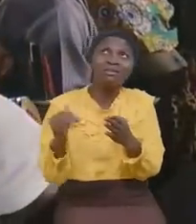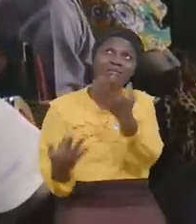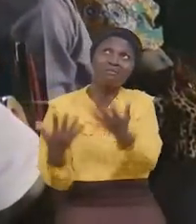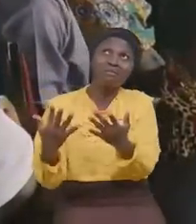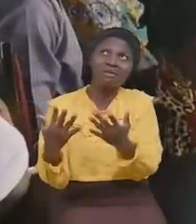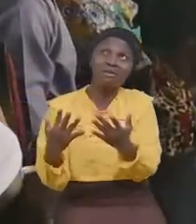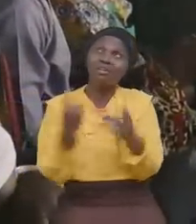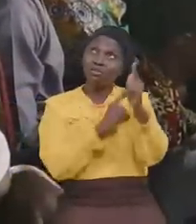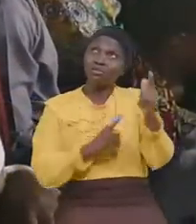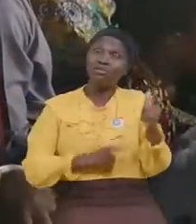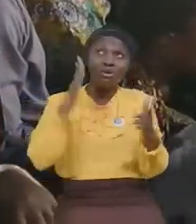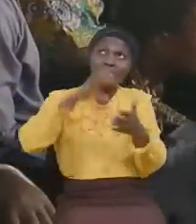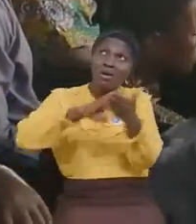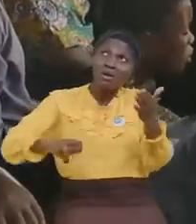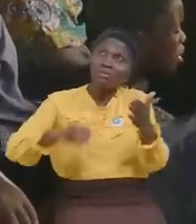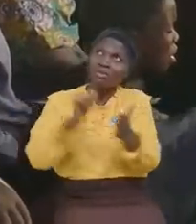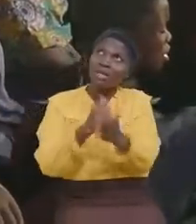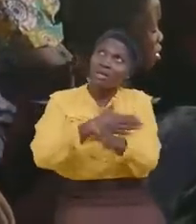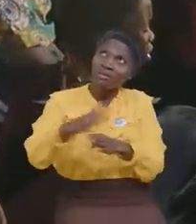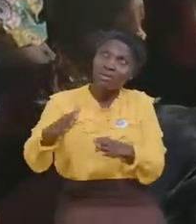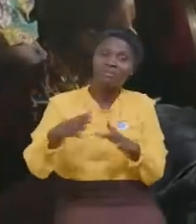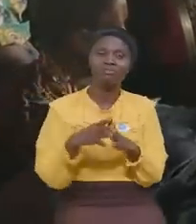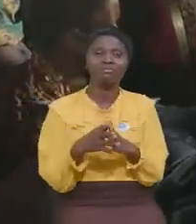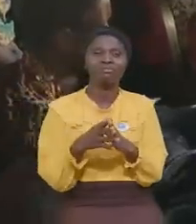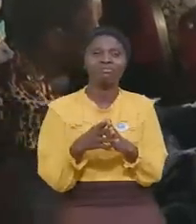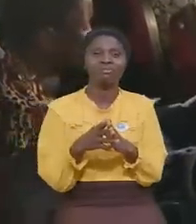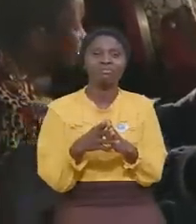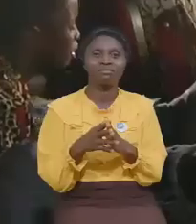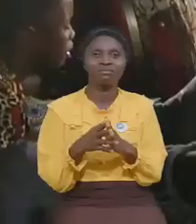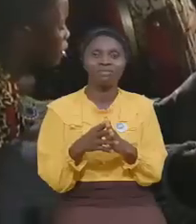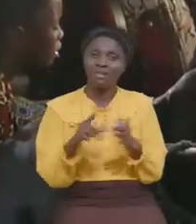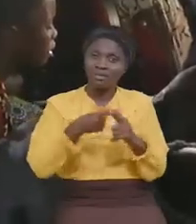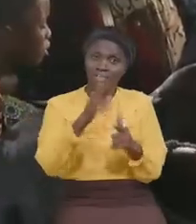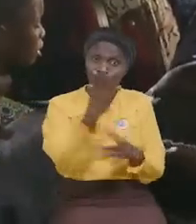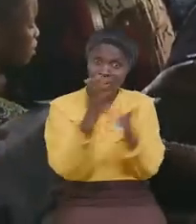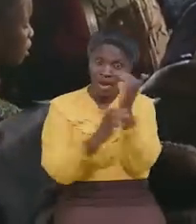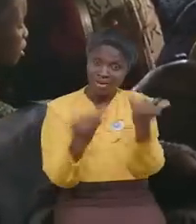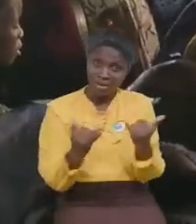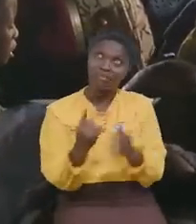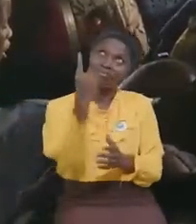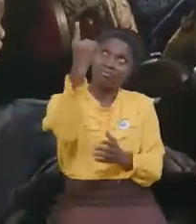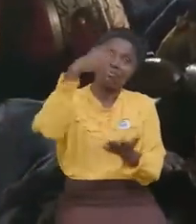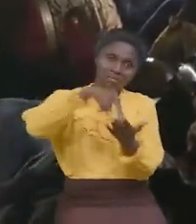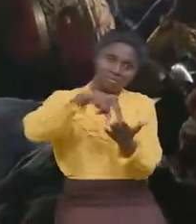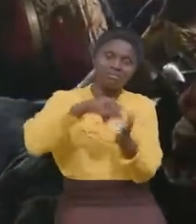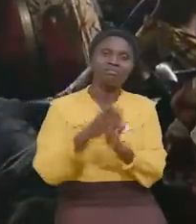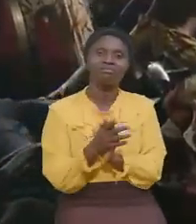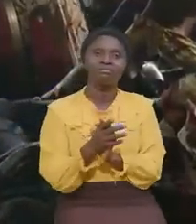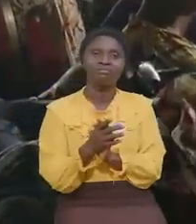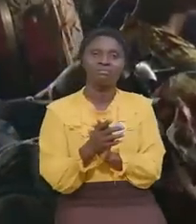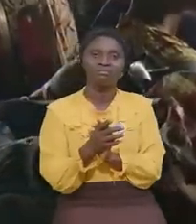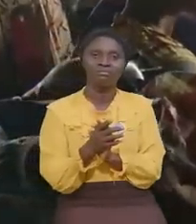Lord is going to take that away. You raise up your hand and you stand up. And then